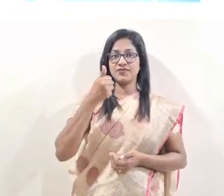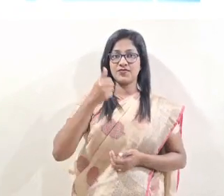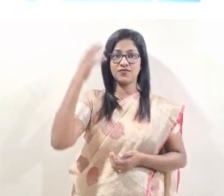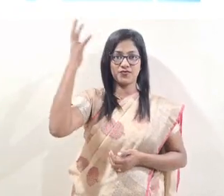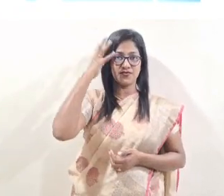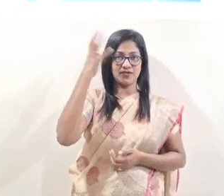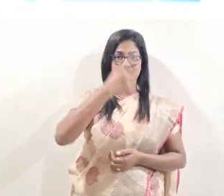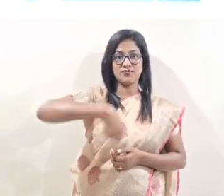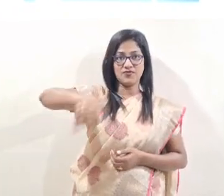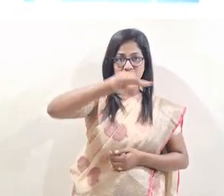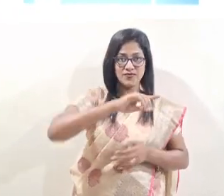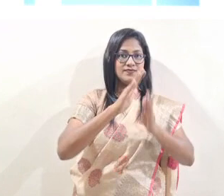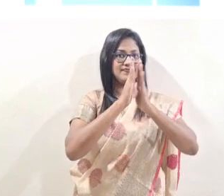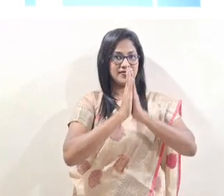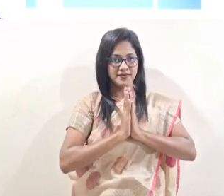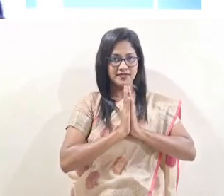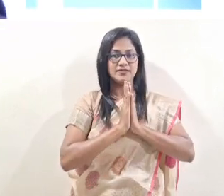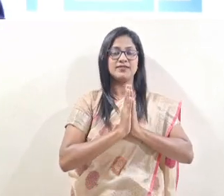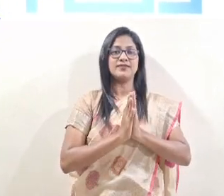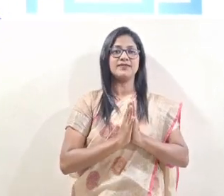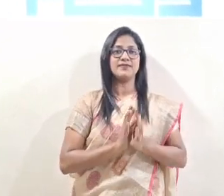Good afternoon to you all. Namaste.